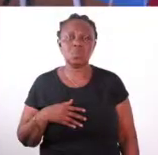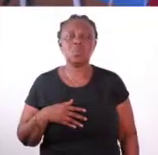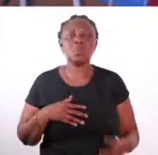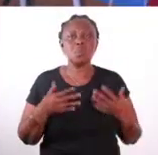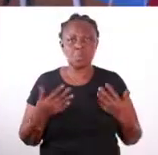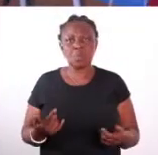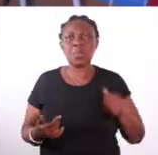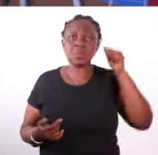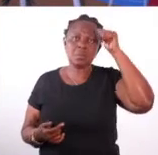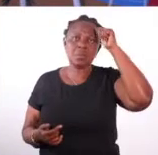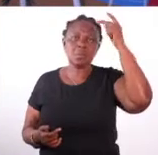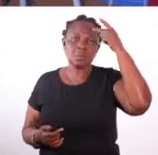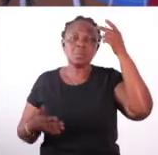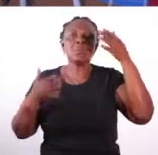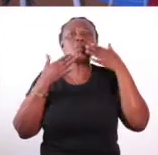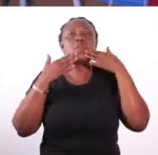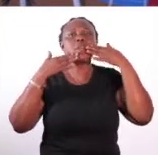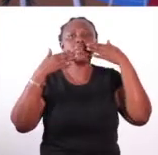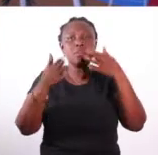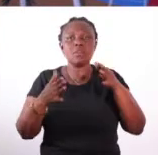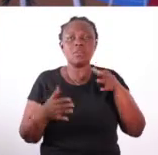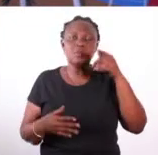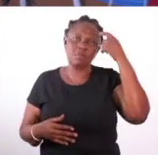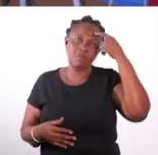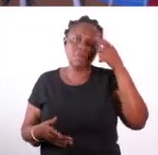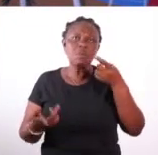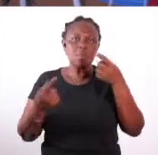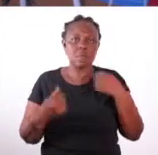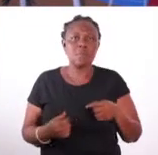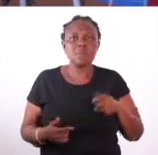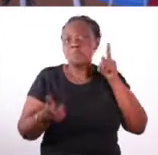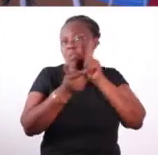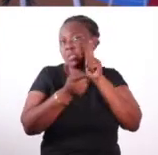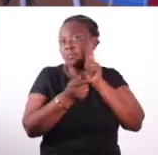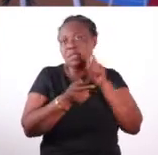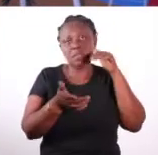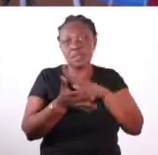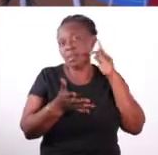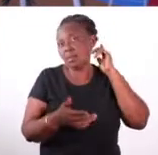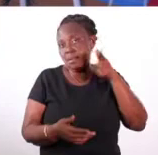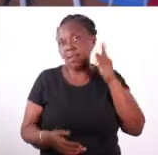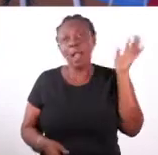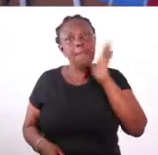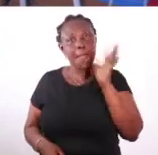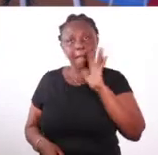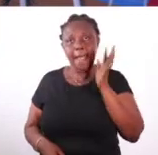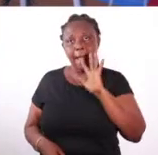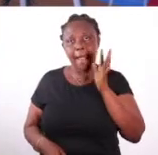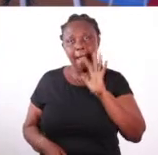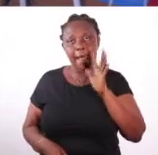Okay, Alex. Thank you for coming by. I will see you later. Okay? Bye-bye.